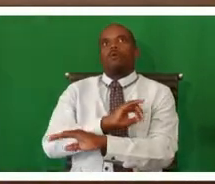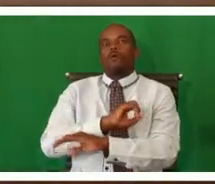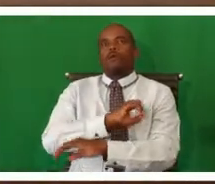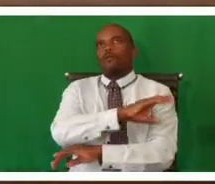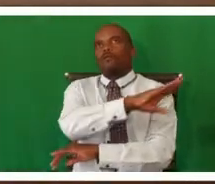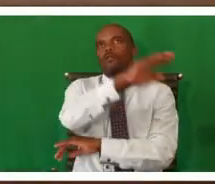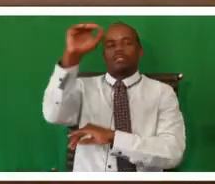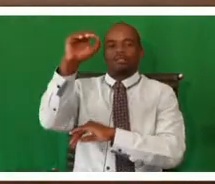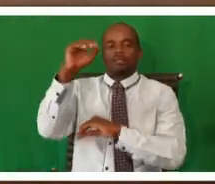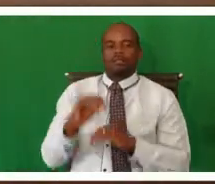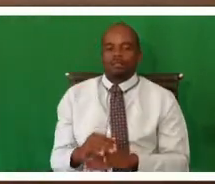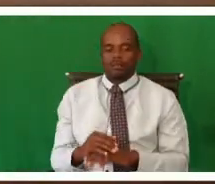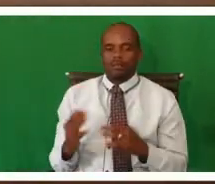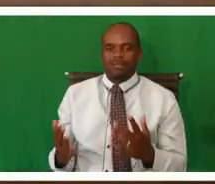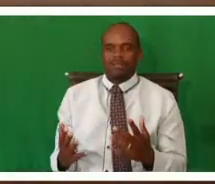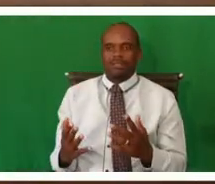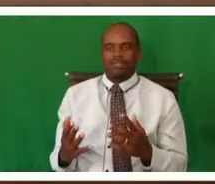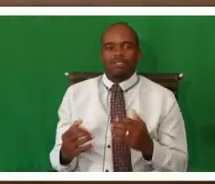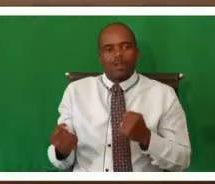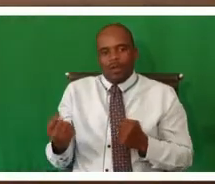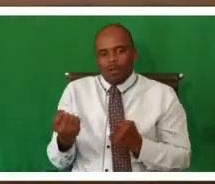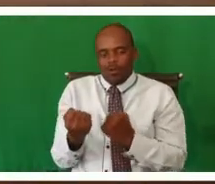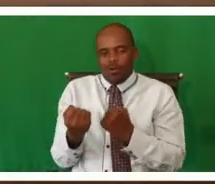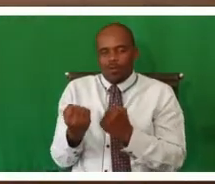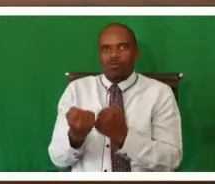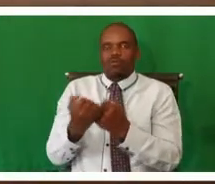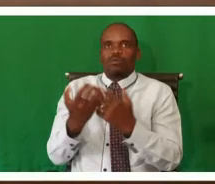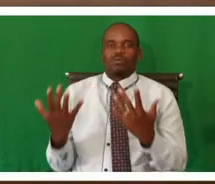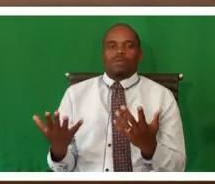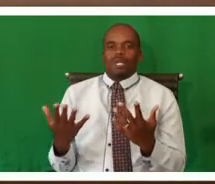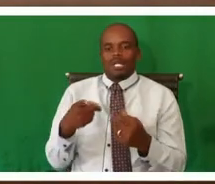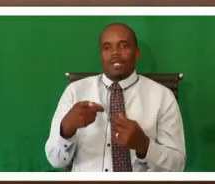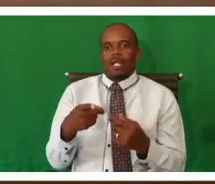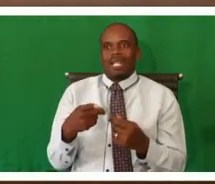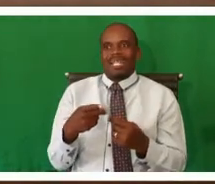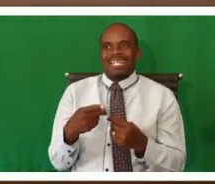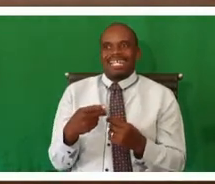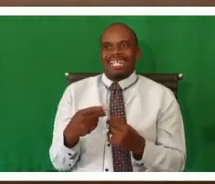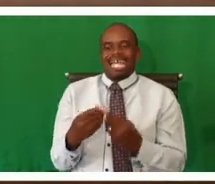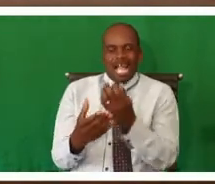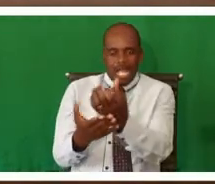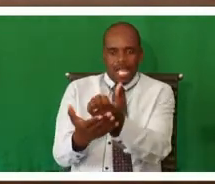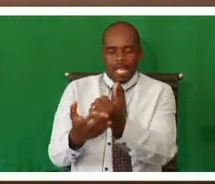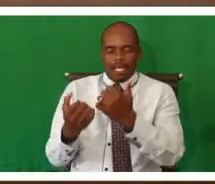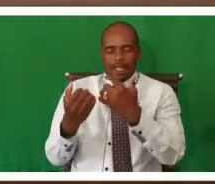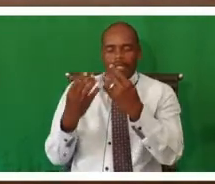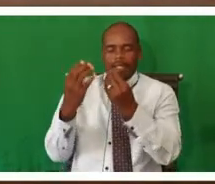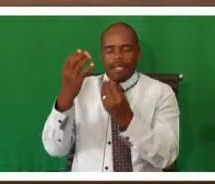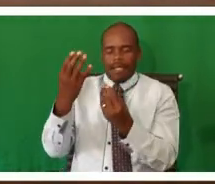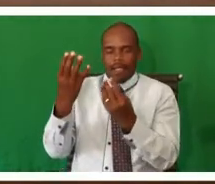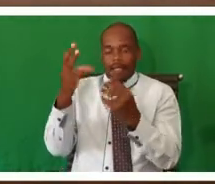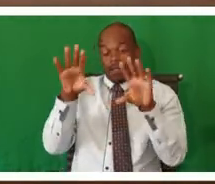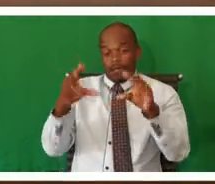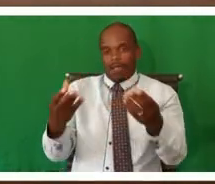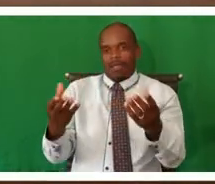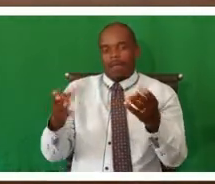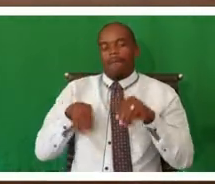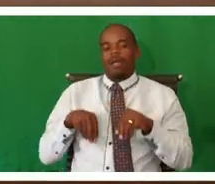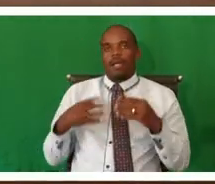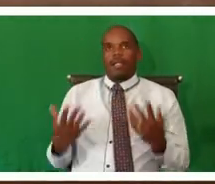fully functional. We have adopted a decentralized vaccine roll out